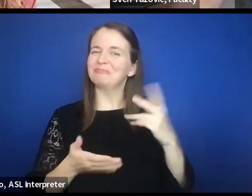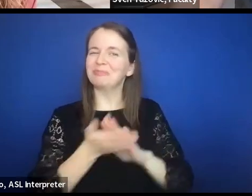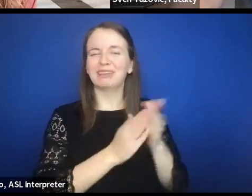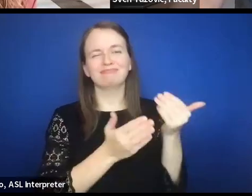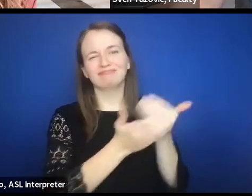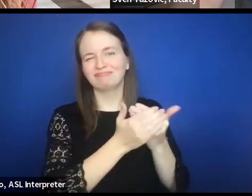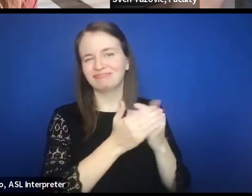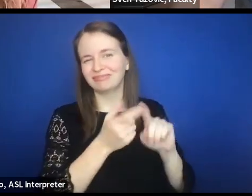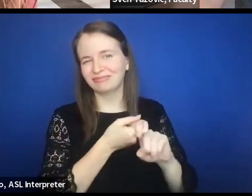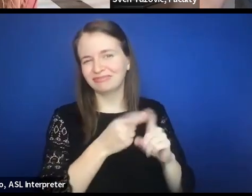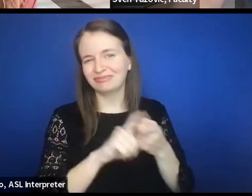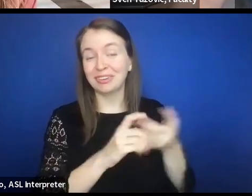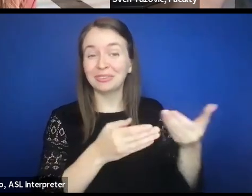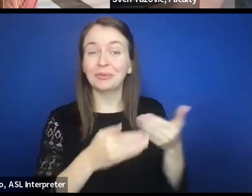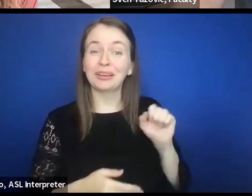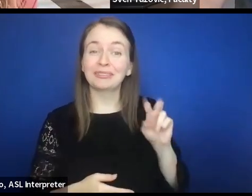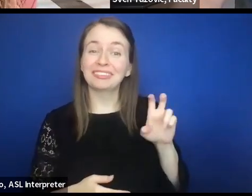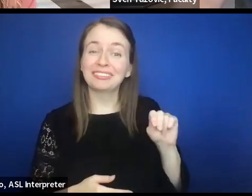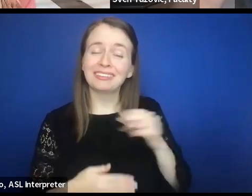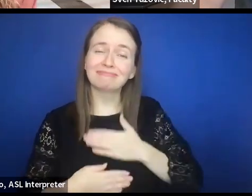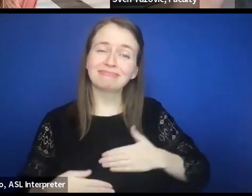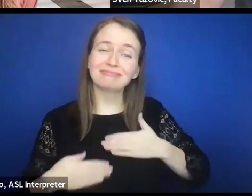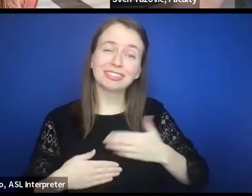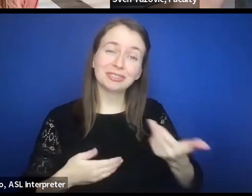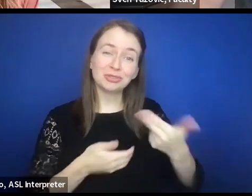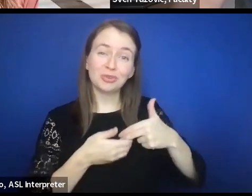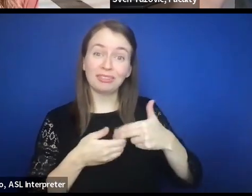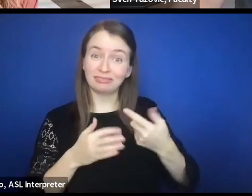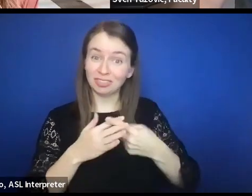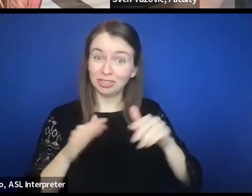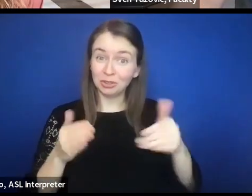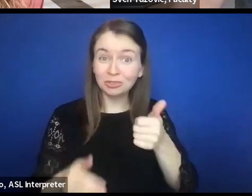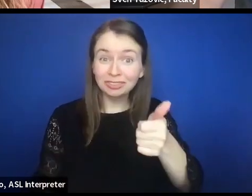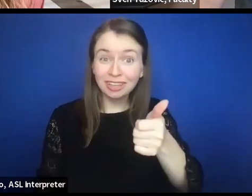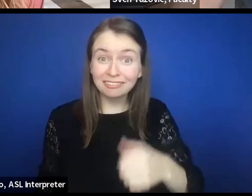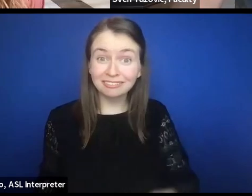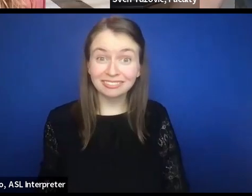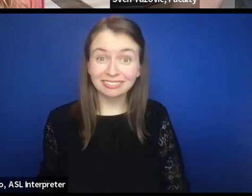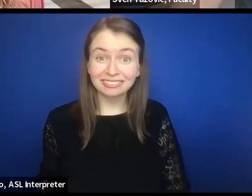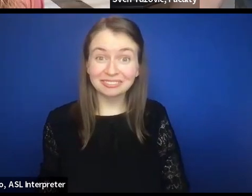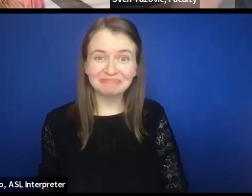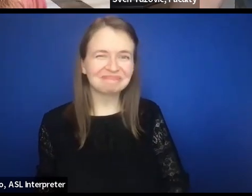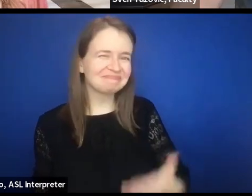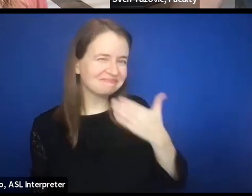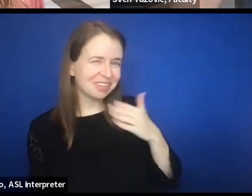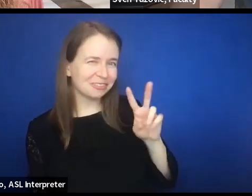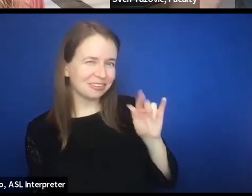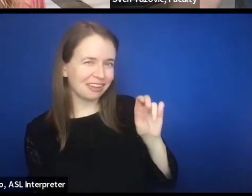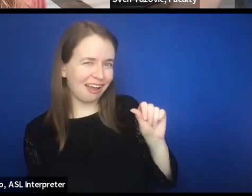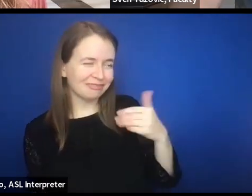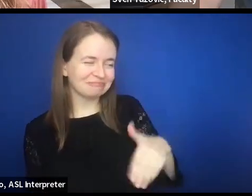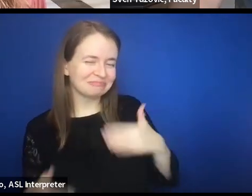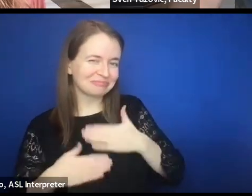friends. So welcome, Sven. It's a pleasure to have you here. Do you want to start introducing yourself? Thanks, Viviana. It's a